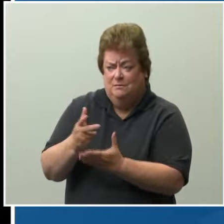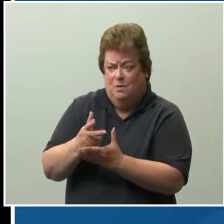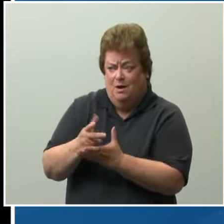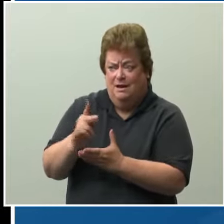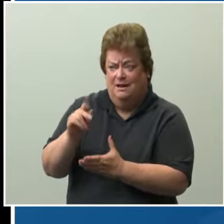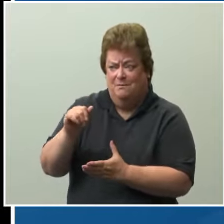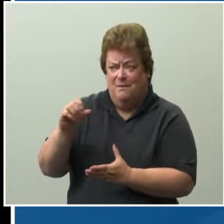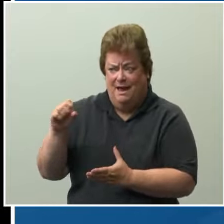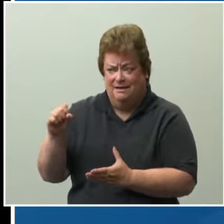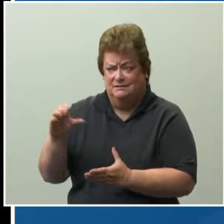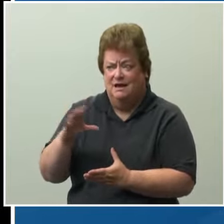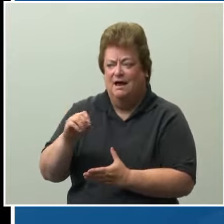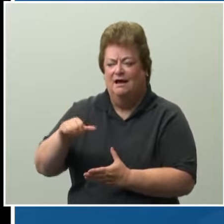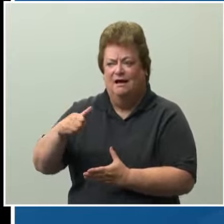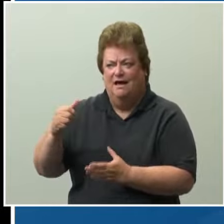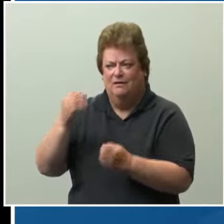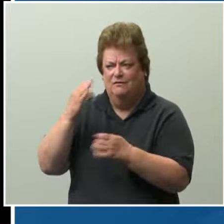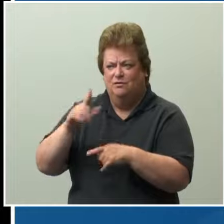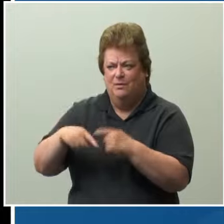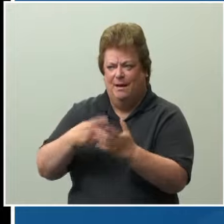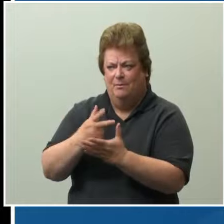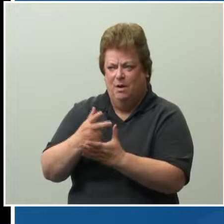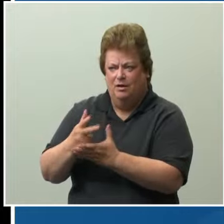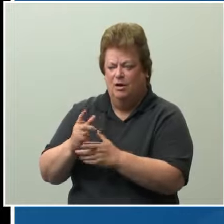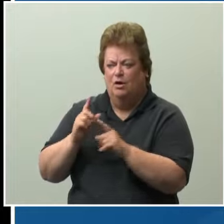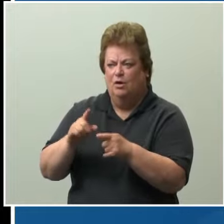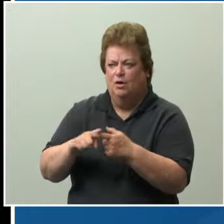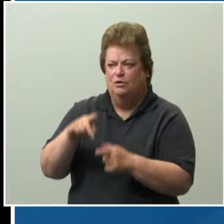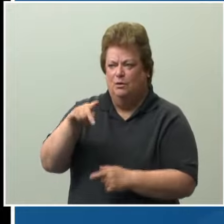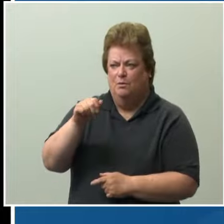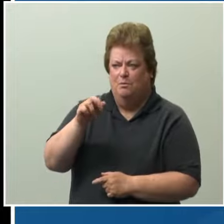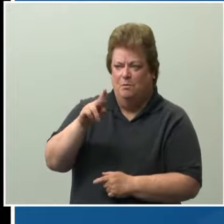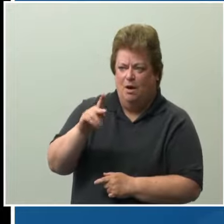passes and for more information on parking, go to